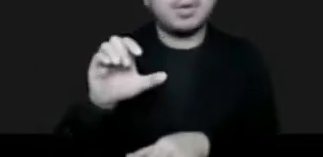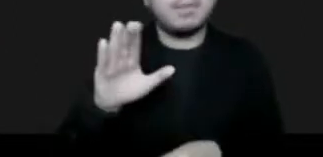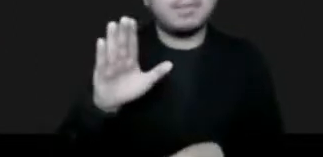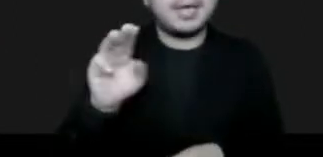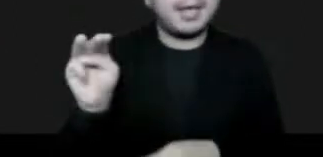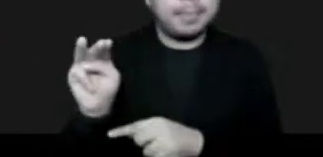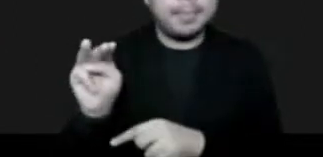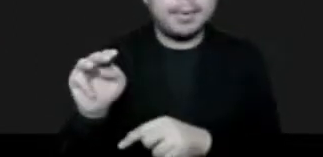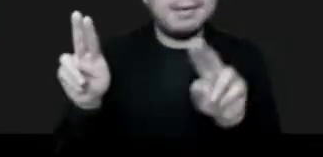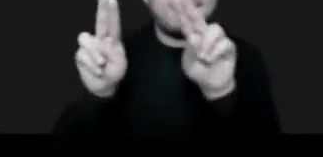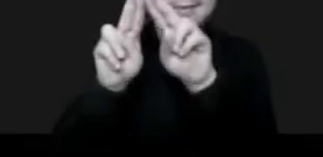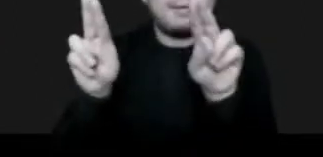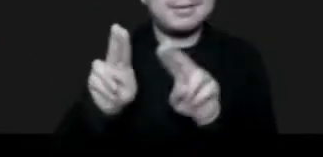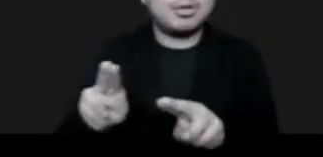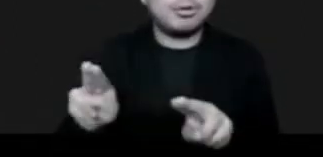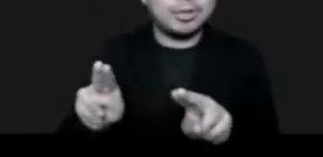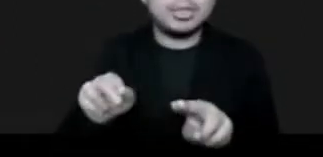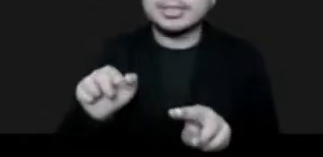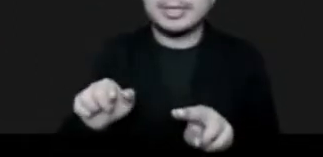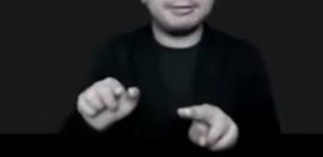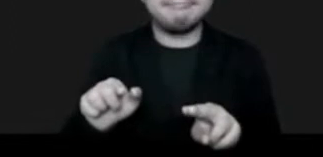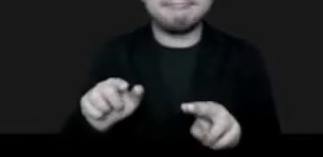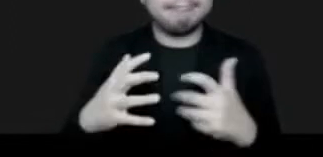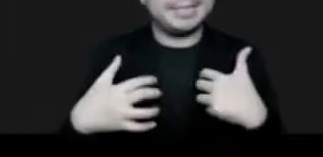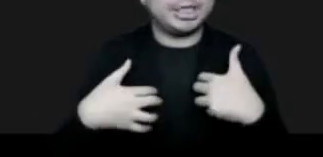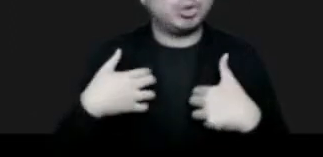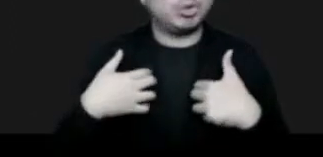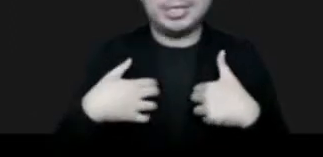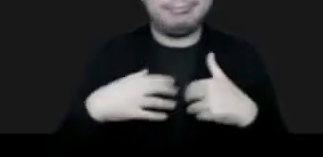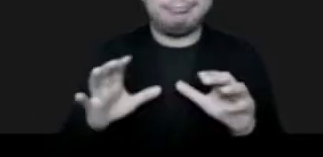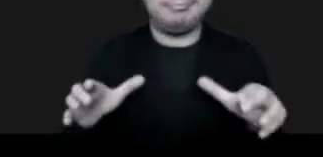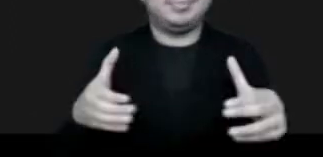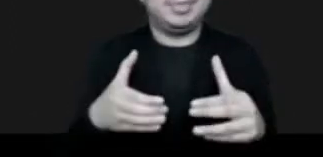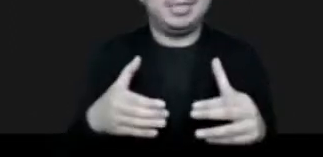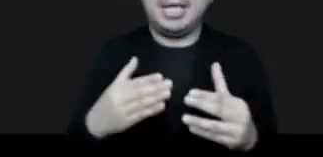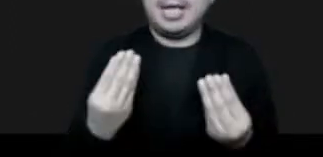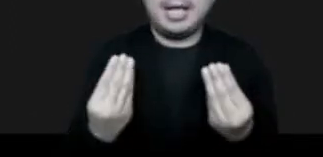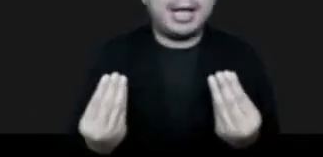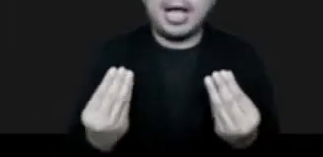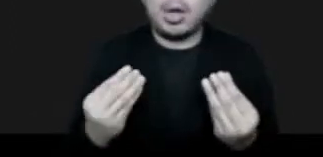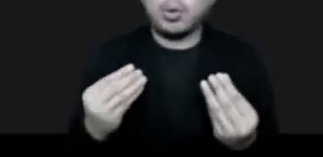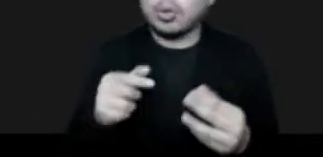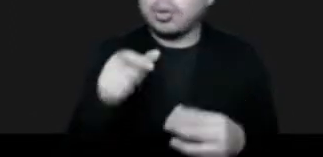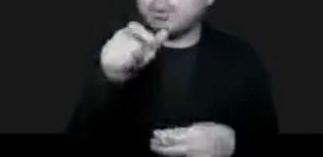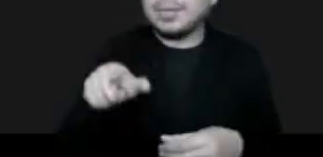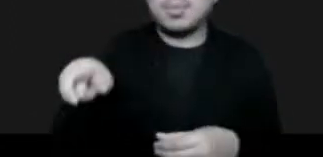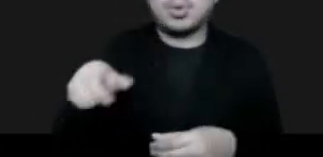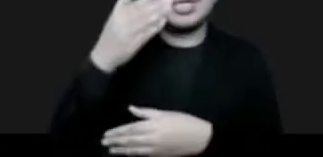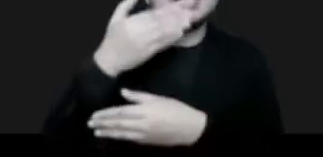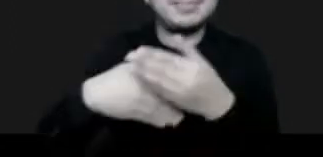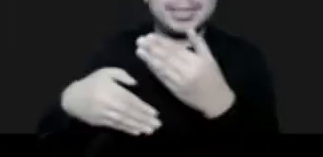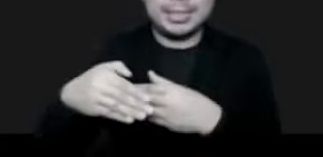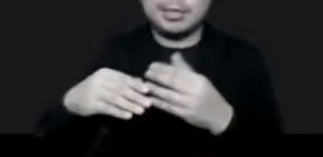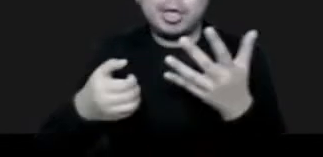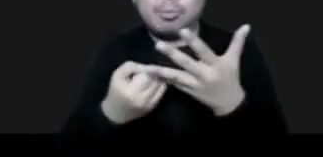very interesting consortium on putting persons with disabilities at the center of disaster risk reduction. So